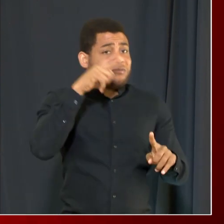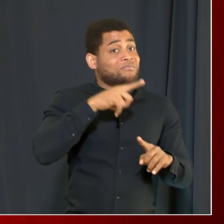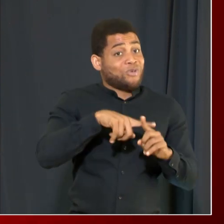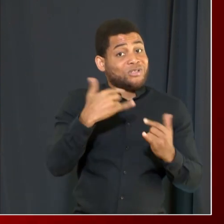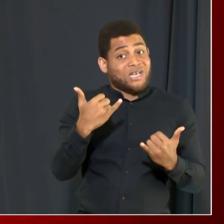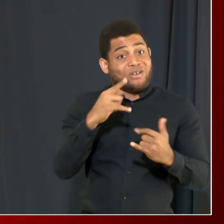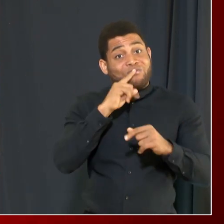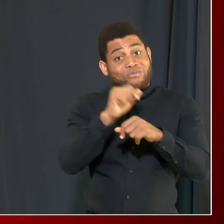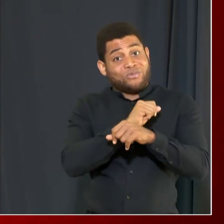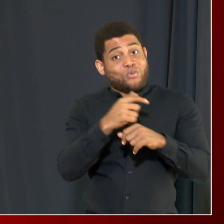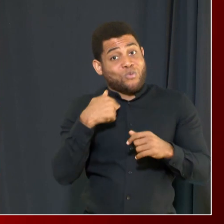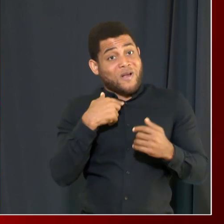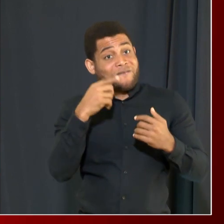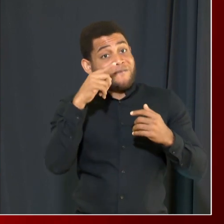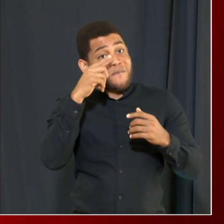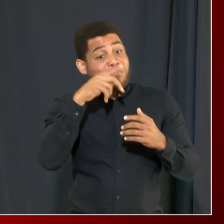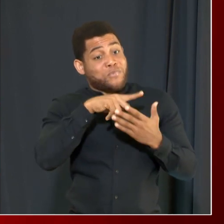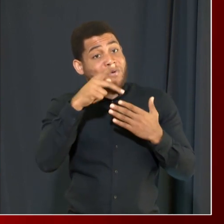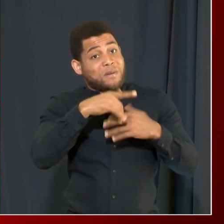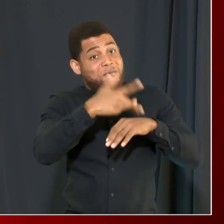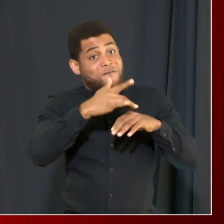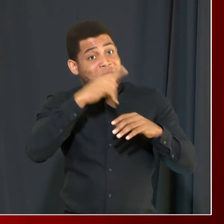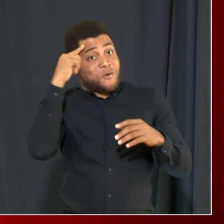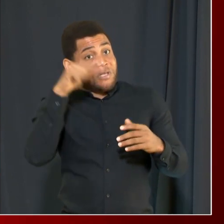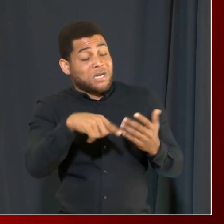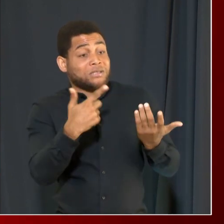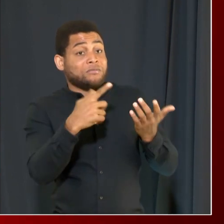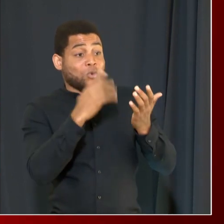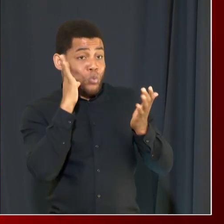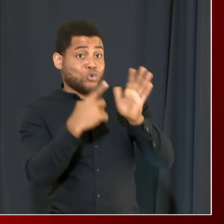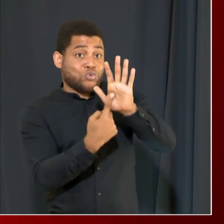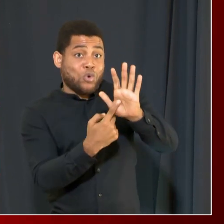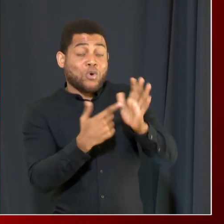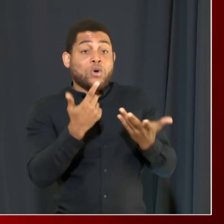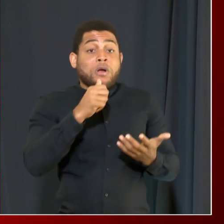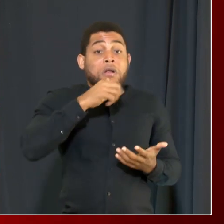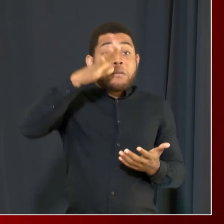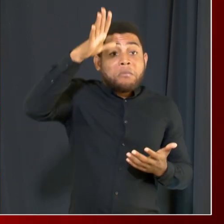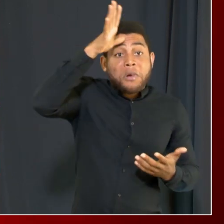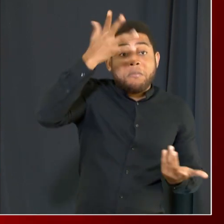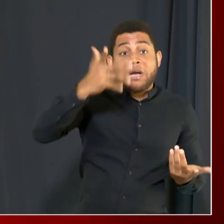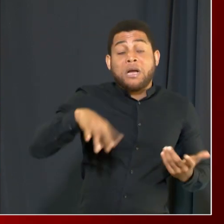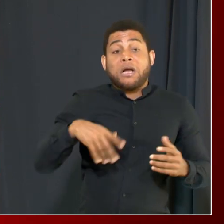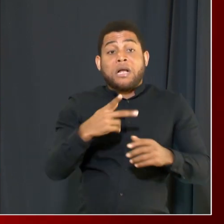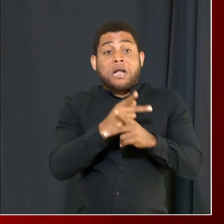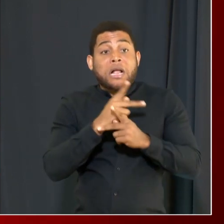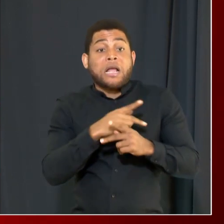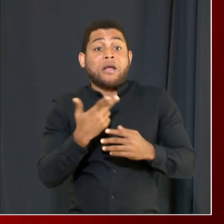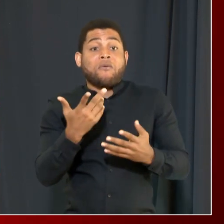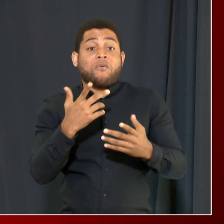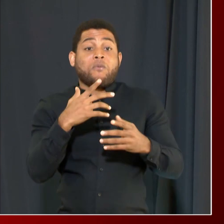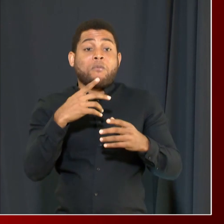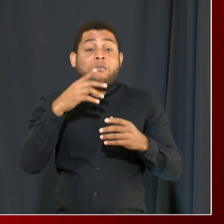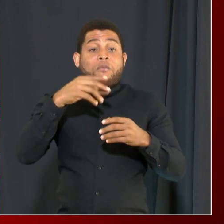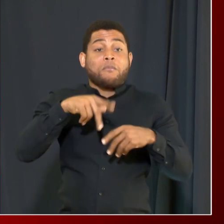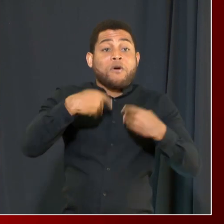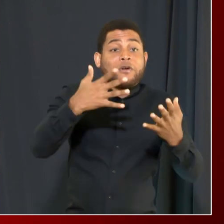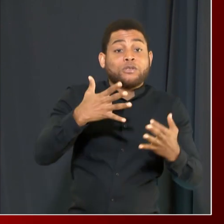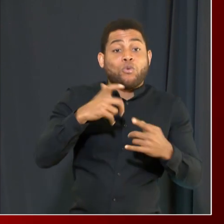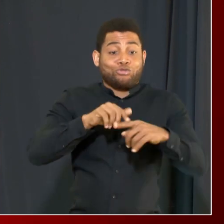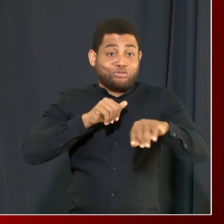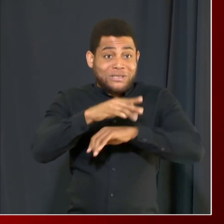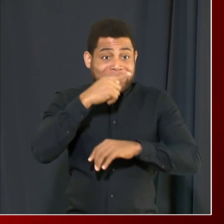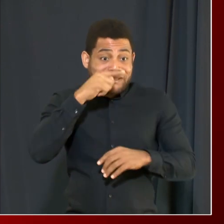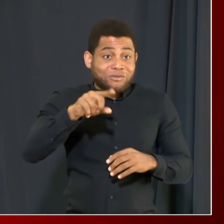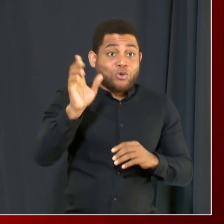need to spend some time, especially parents and caregivers who are sending their kids back to school, learning about the early learning